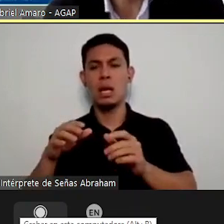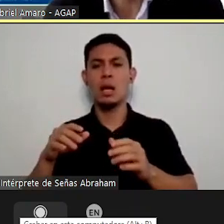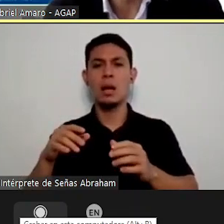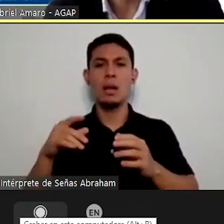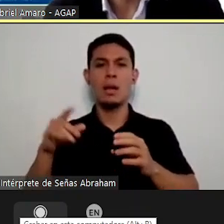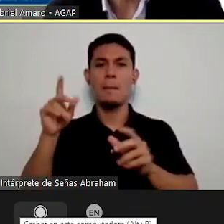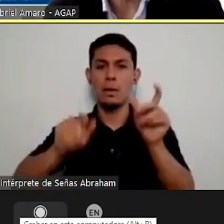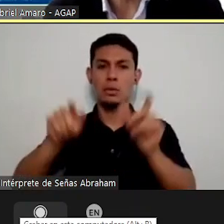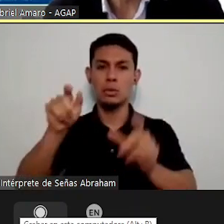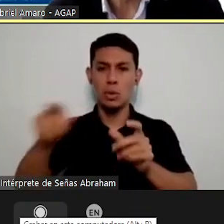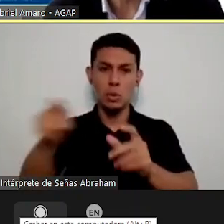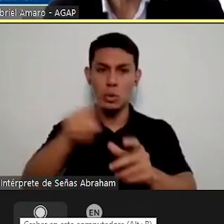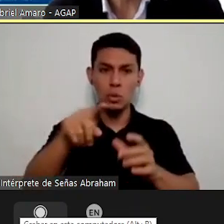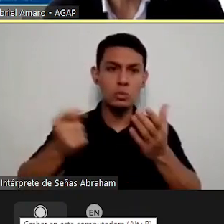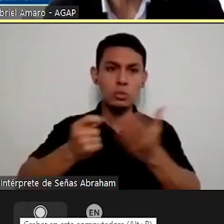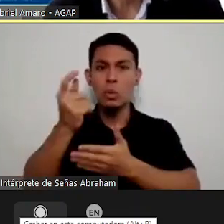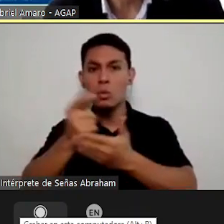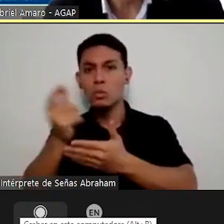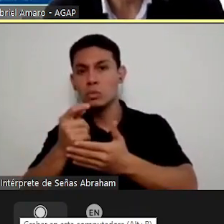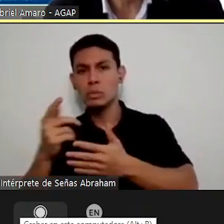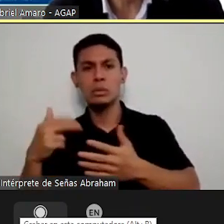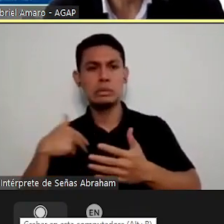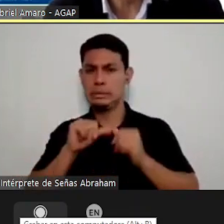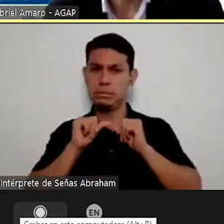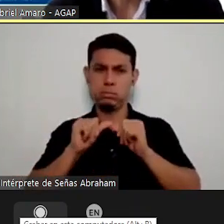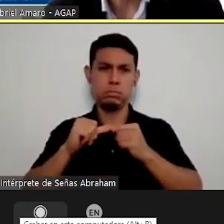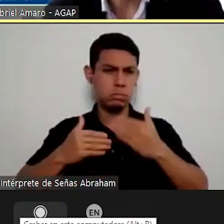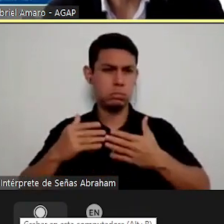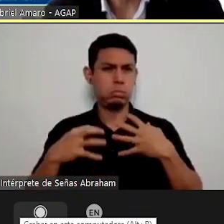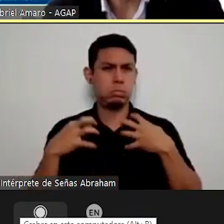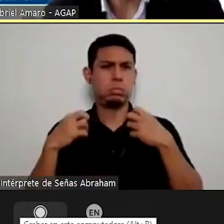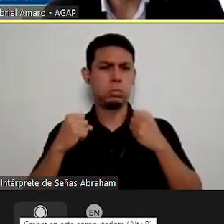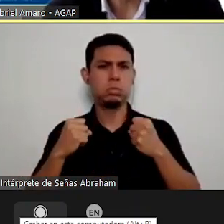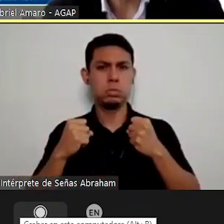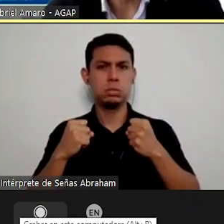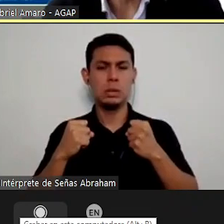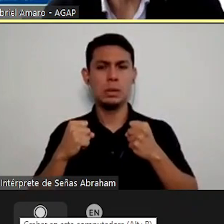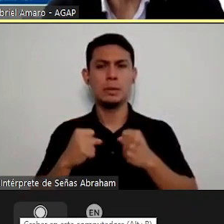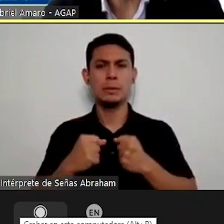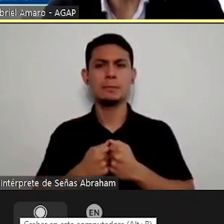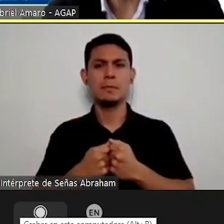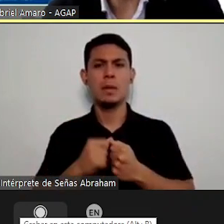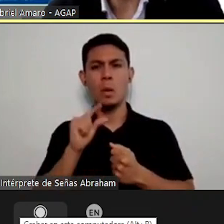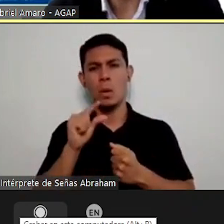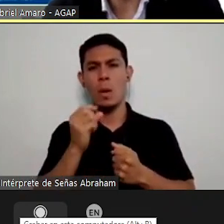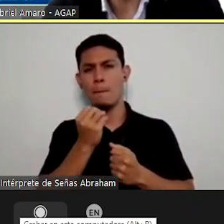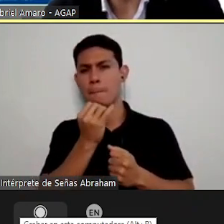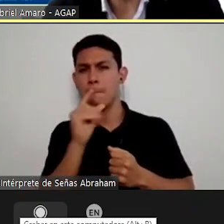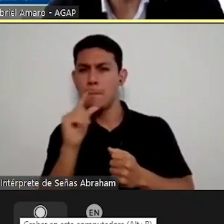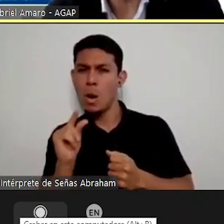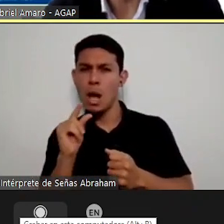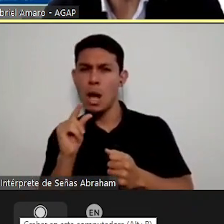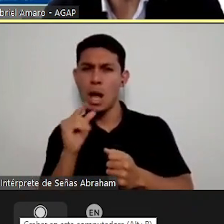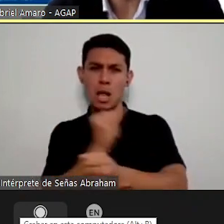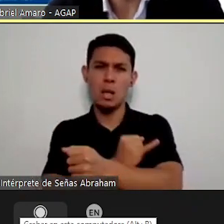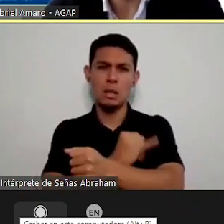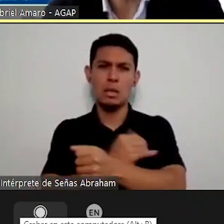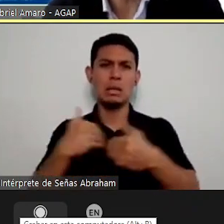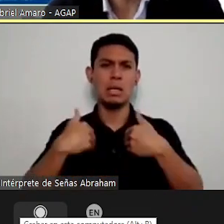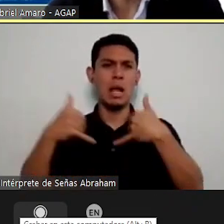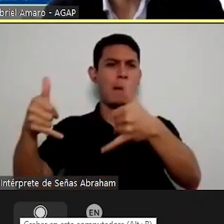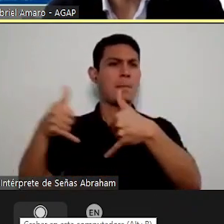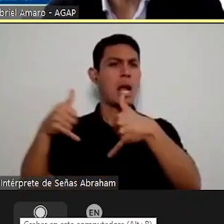labor environment and human rights so we will continue we are one of the few